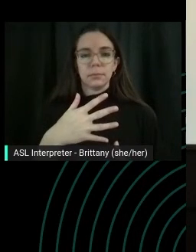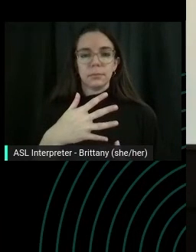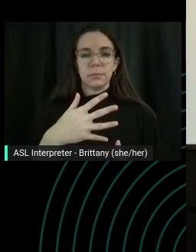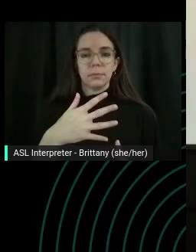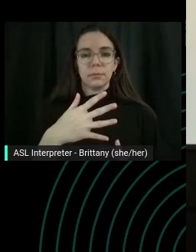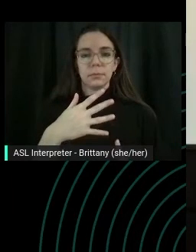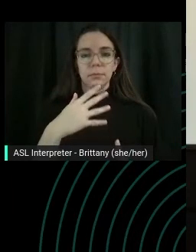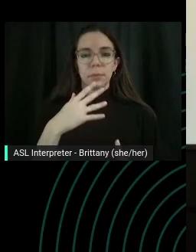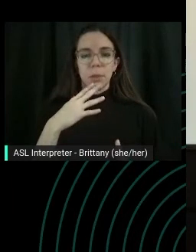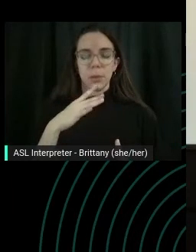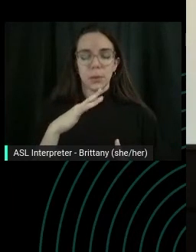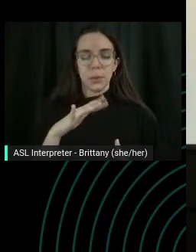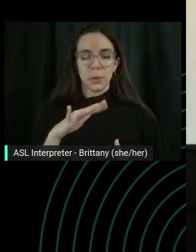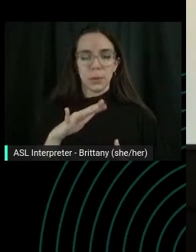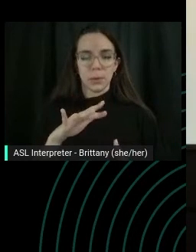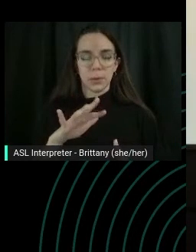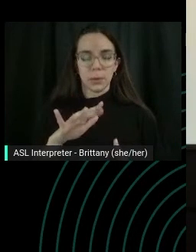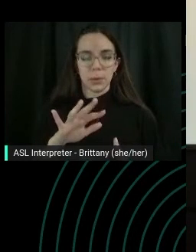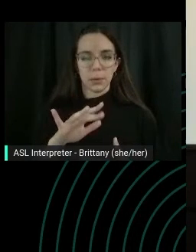mouth.